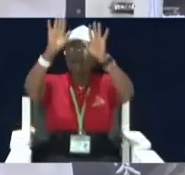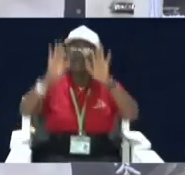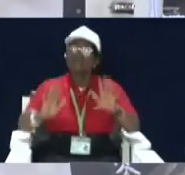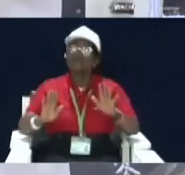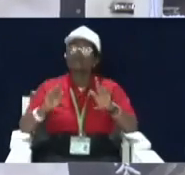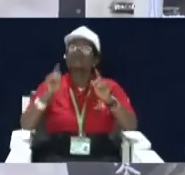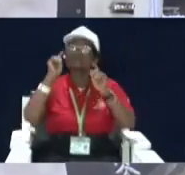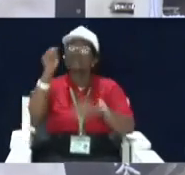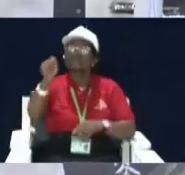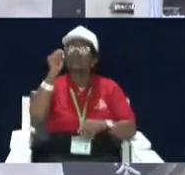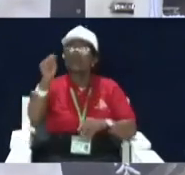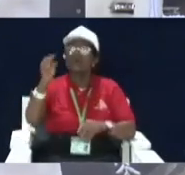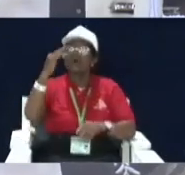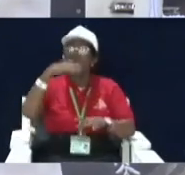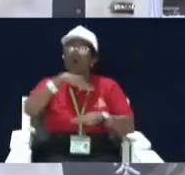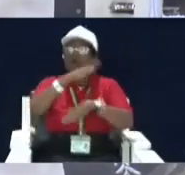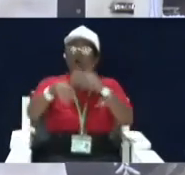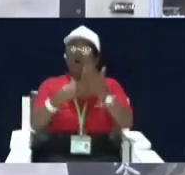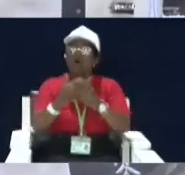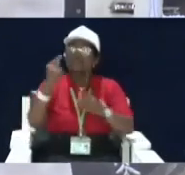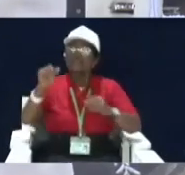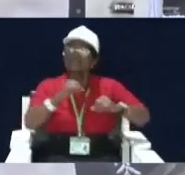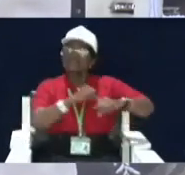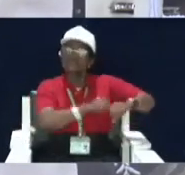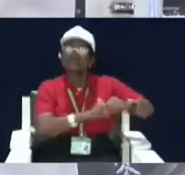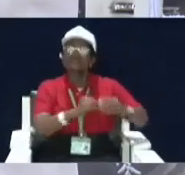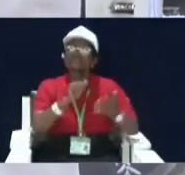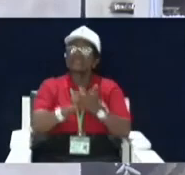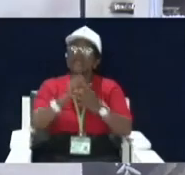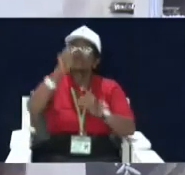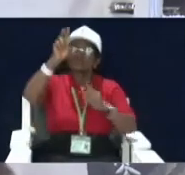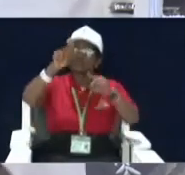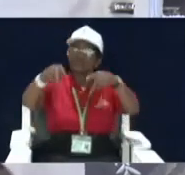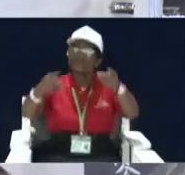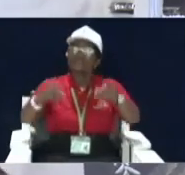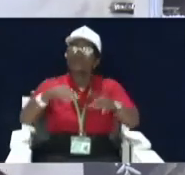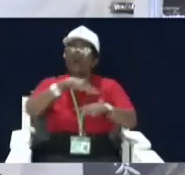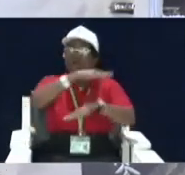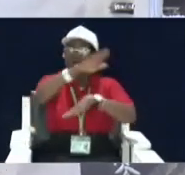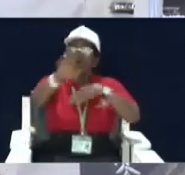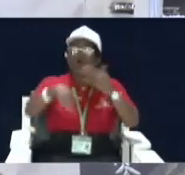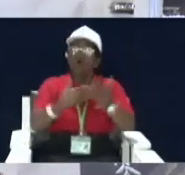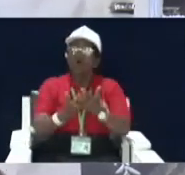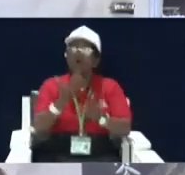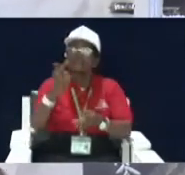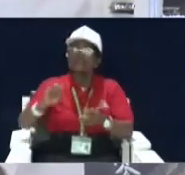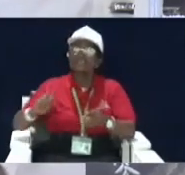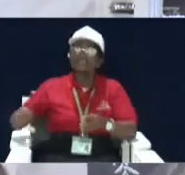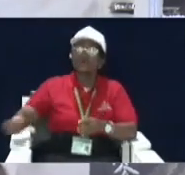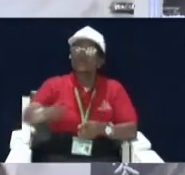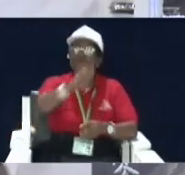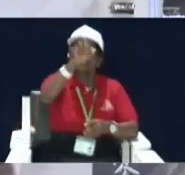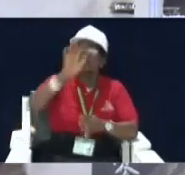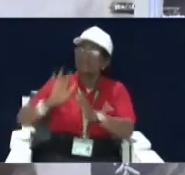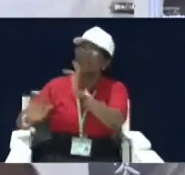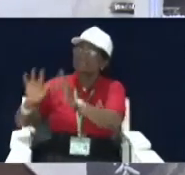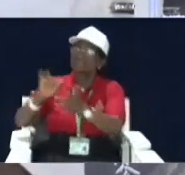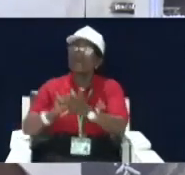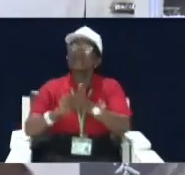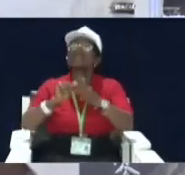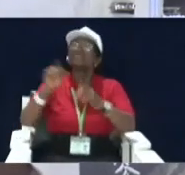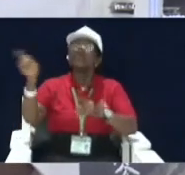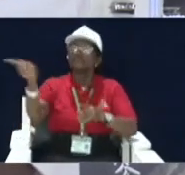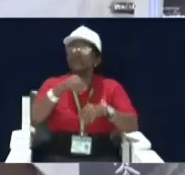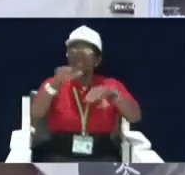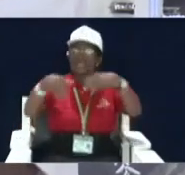all the security that you provided, all the journey mercies that you granted,